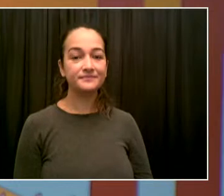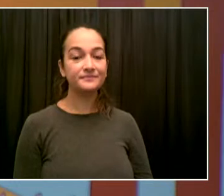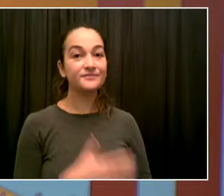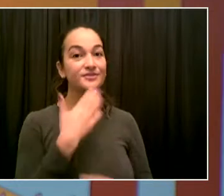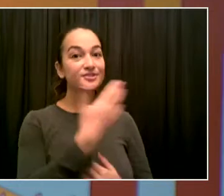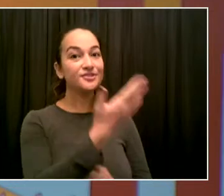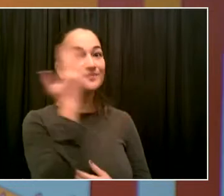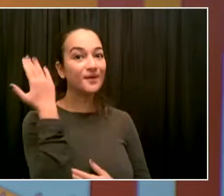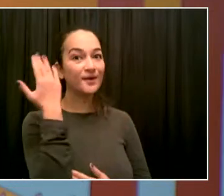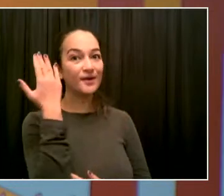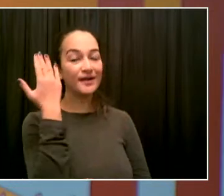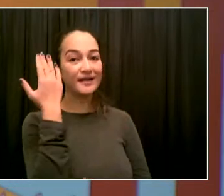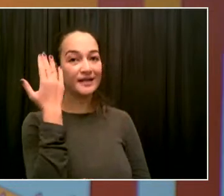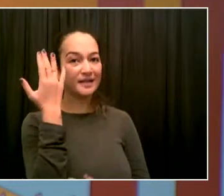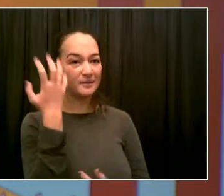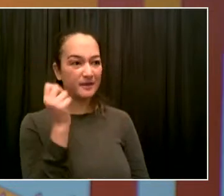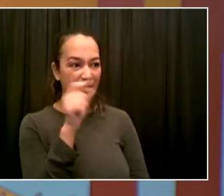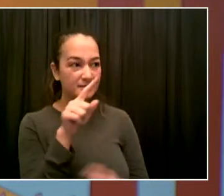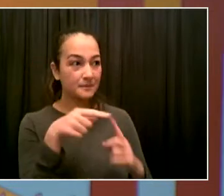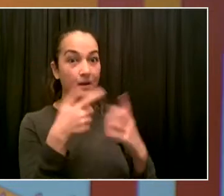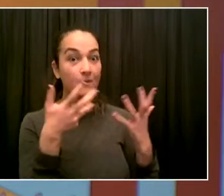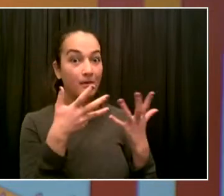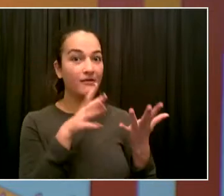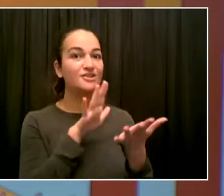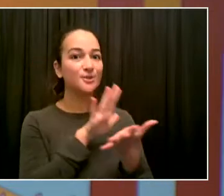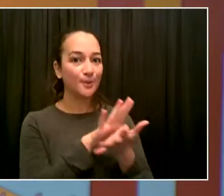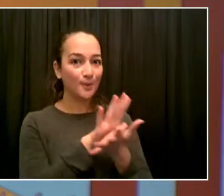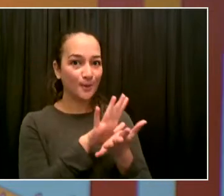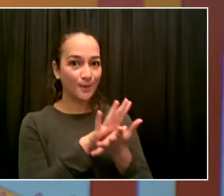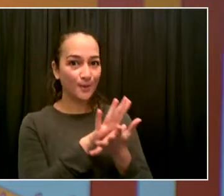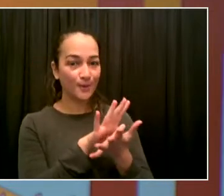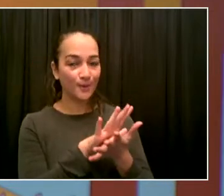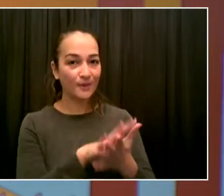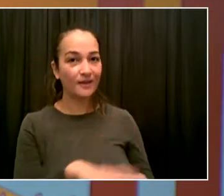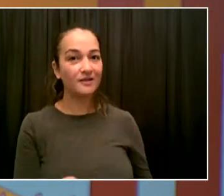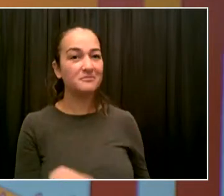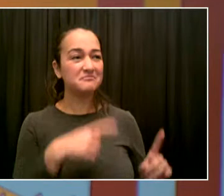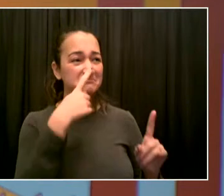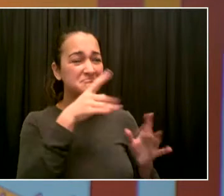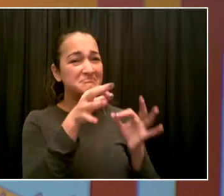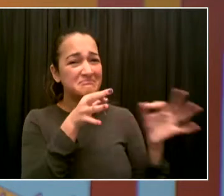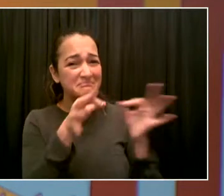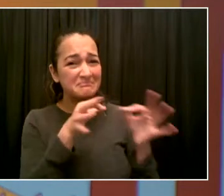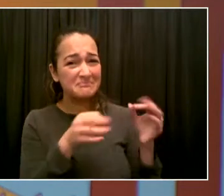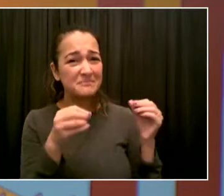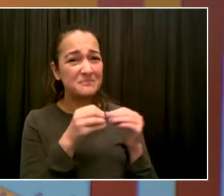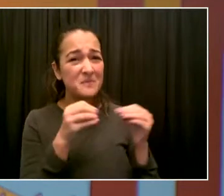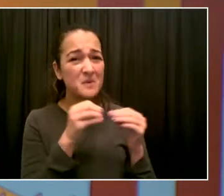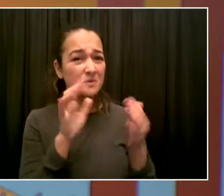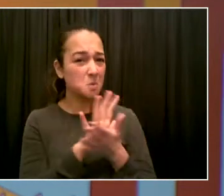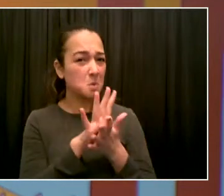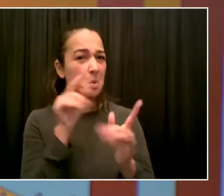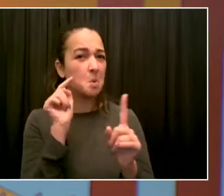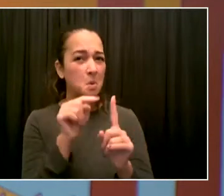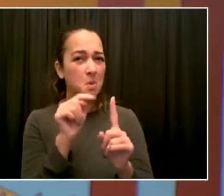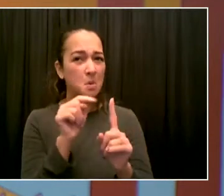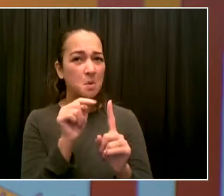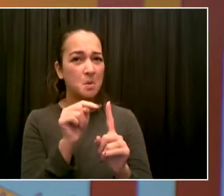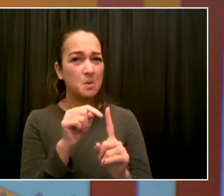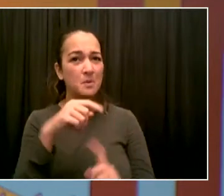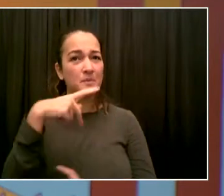can you give us more details on the entire closure of PS 79 in East Harlem? How